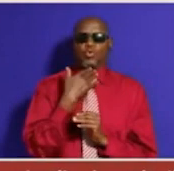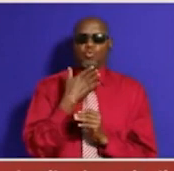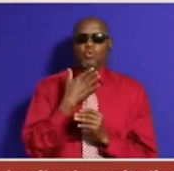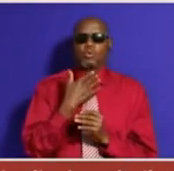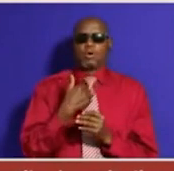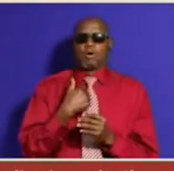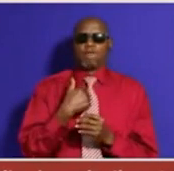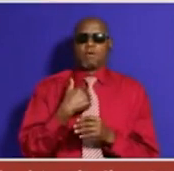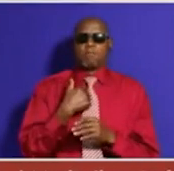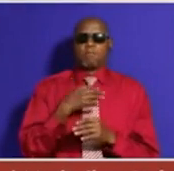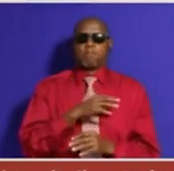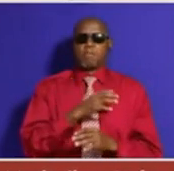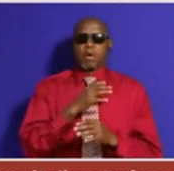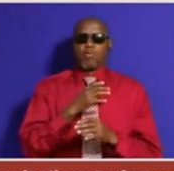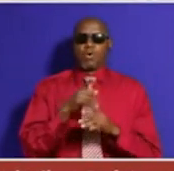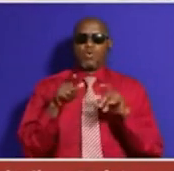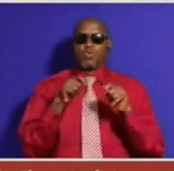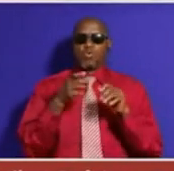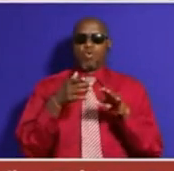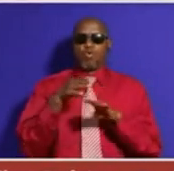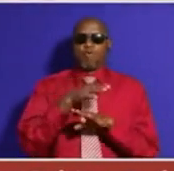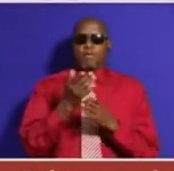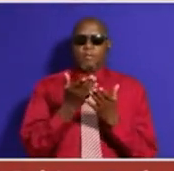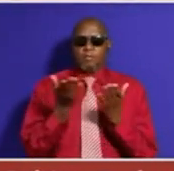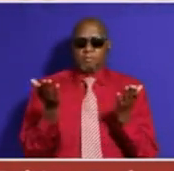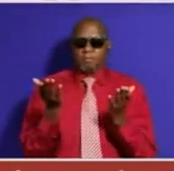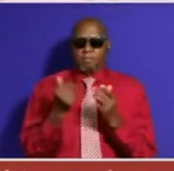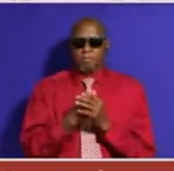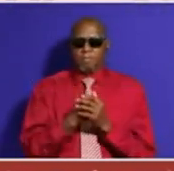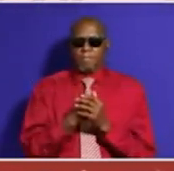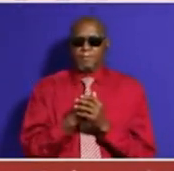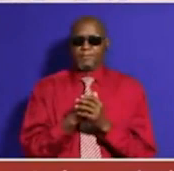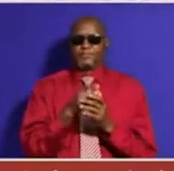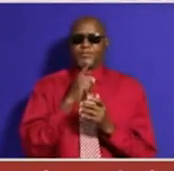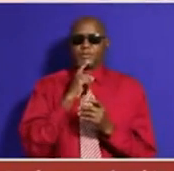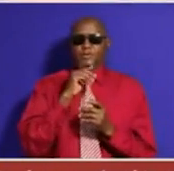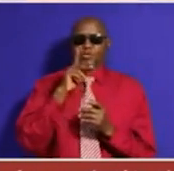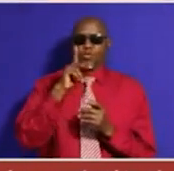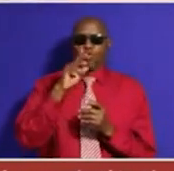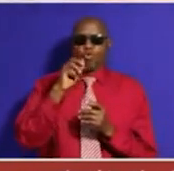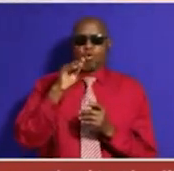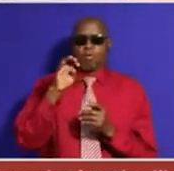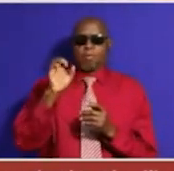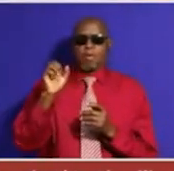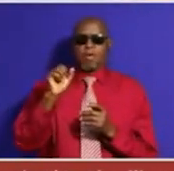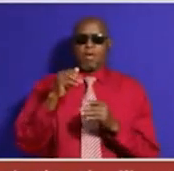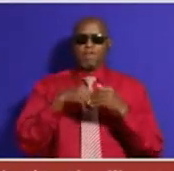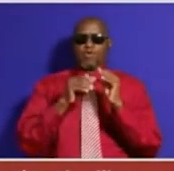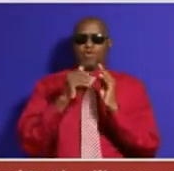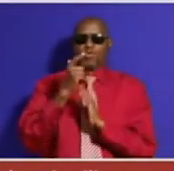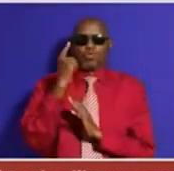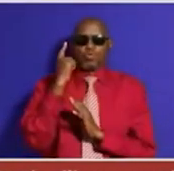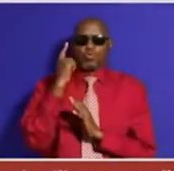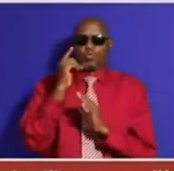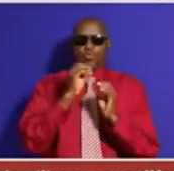them. Otieno wakati huo huo amemshutumu Koome kwa kukosa kuwa muwazi na kuzingatia sheria